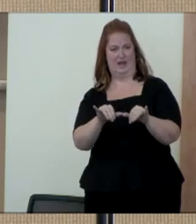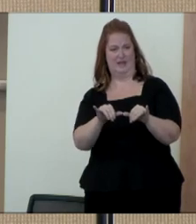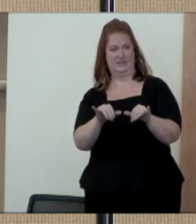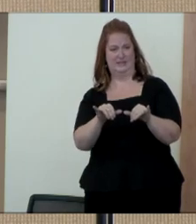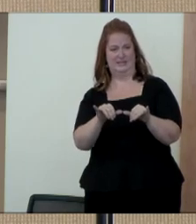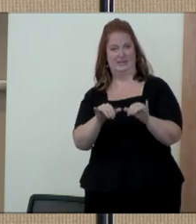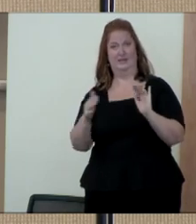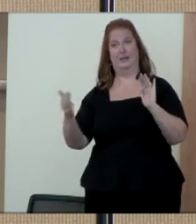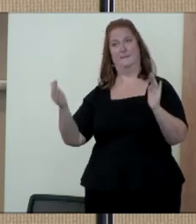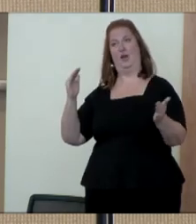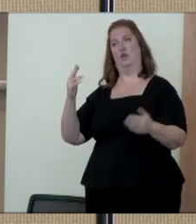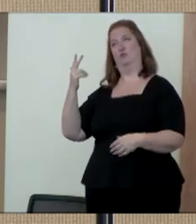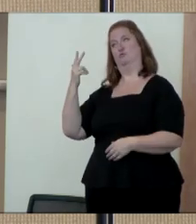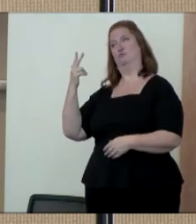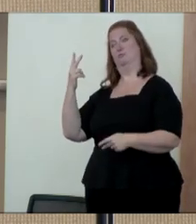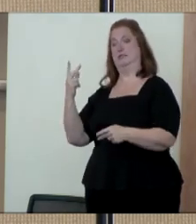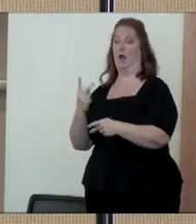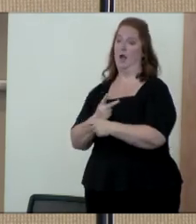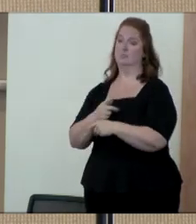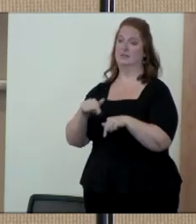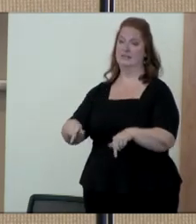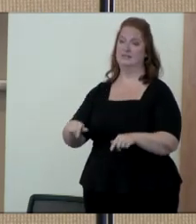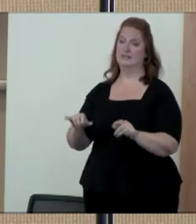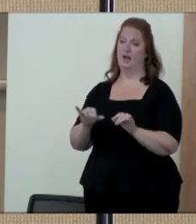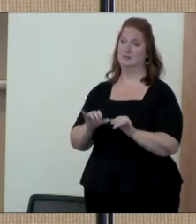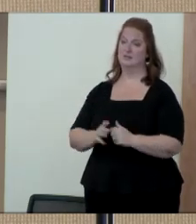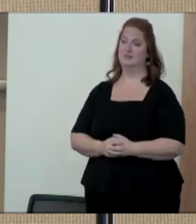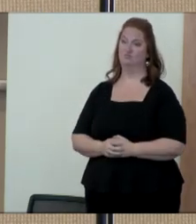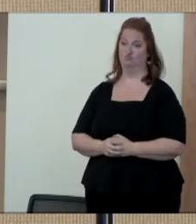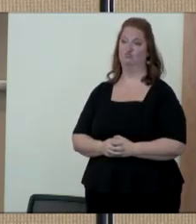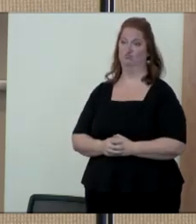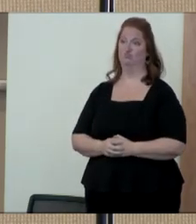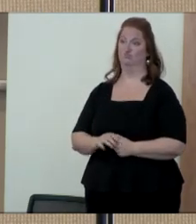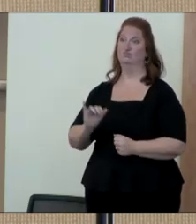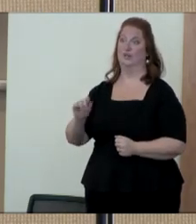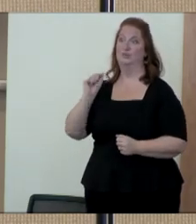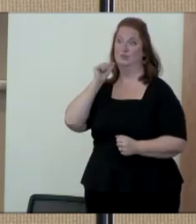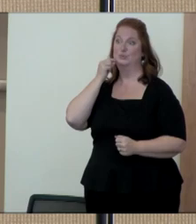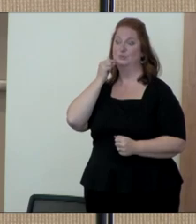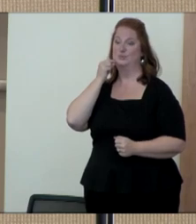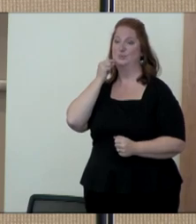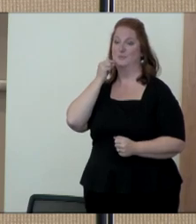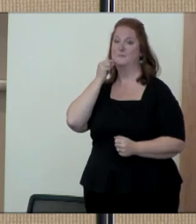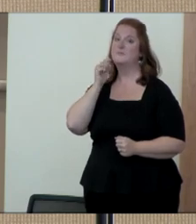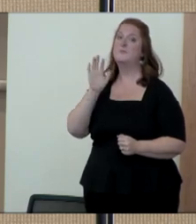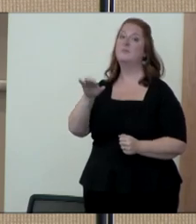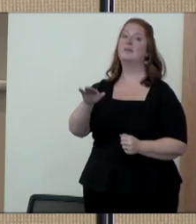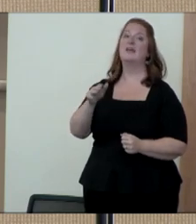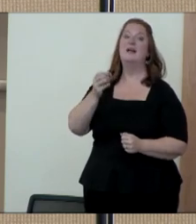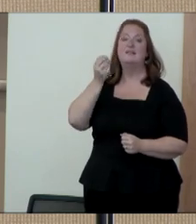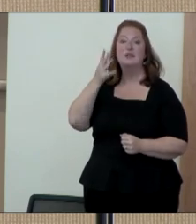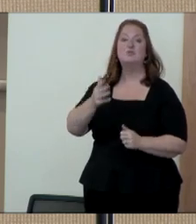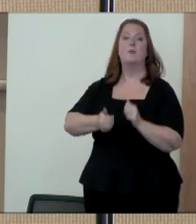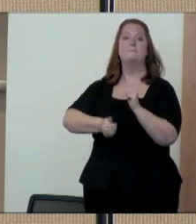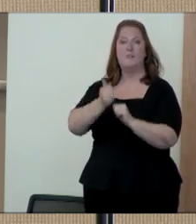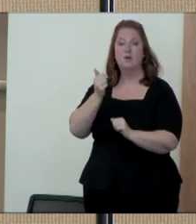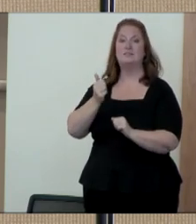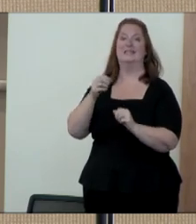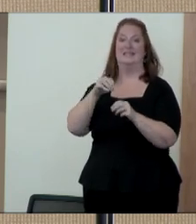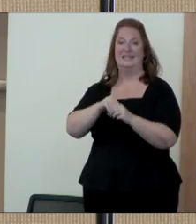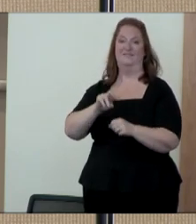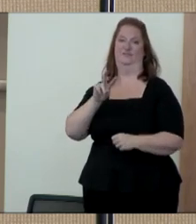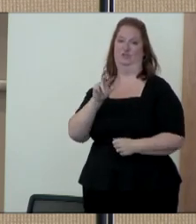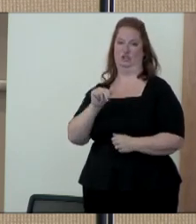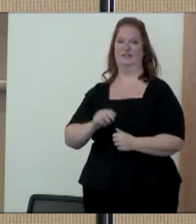that being about three times that. That's pretty cool. And by the way, it's the most in Virginia. So we